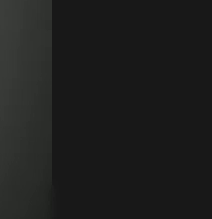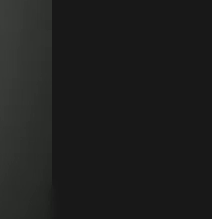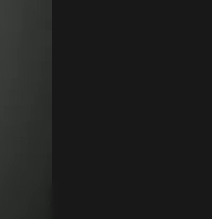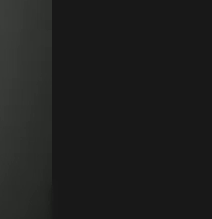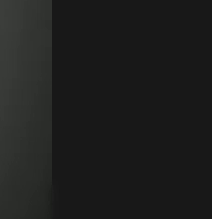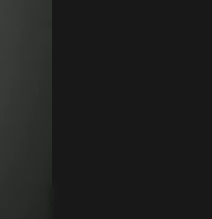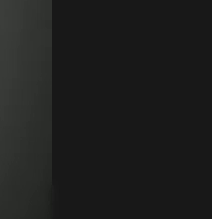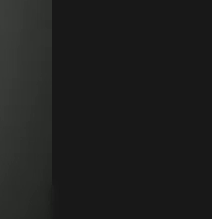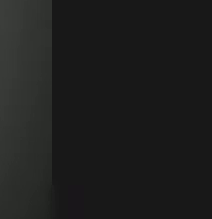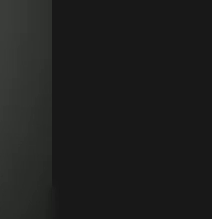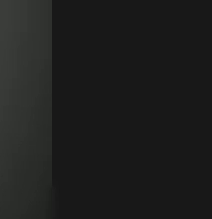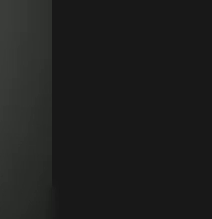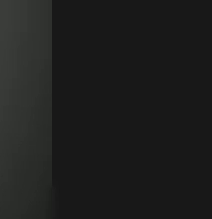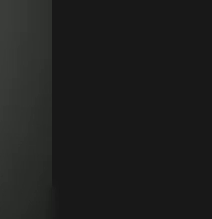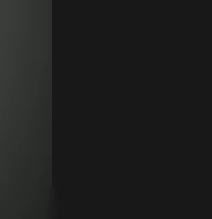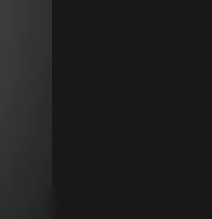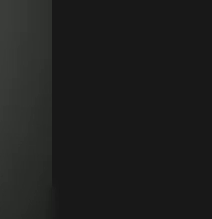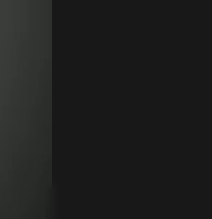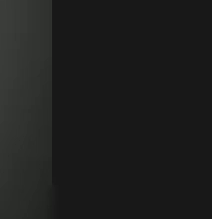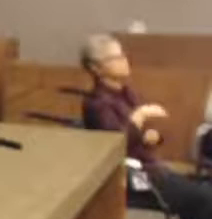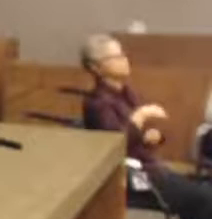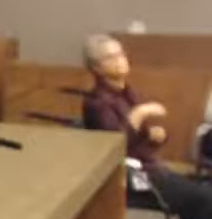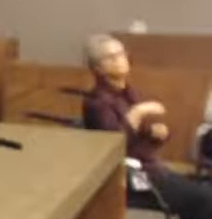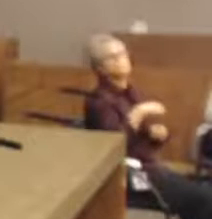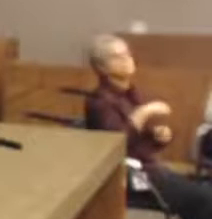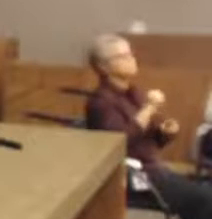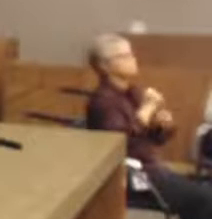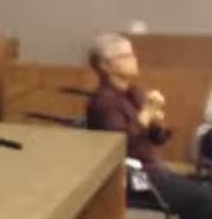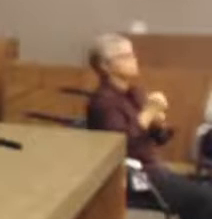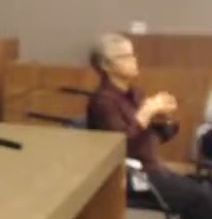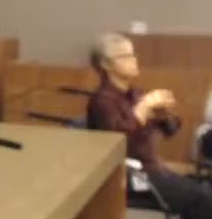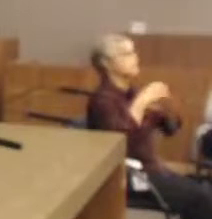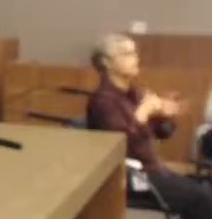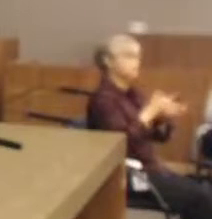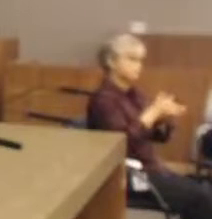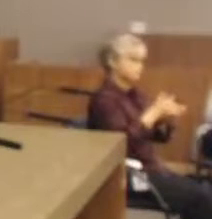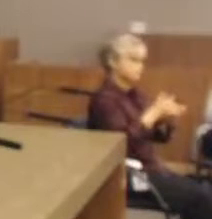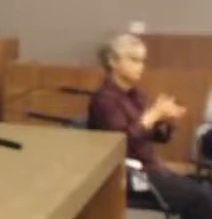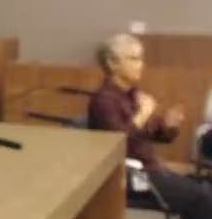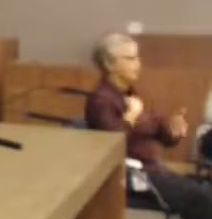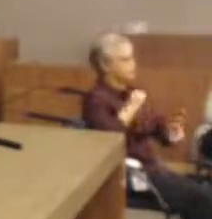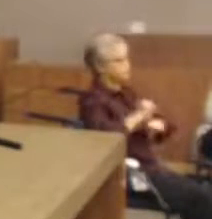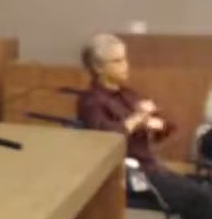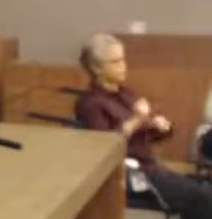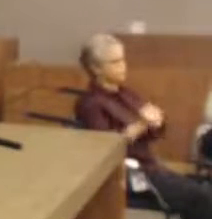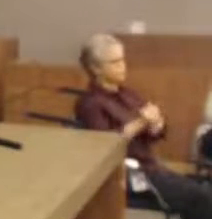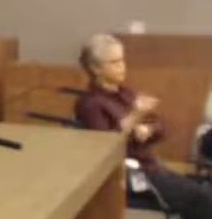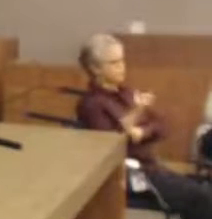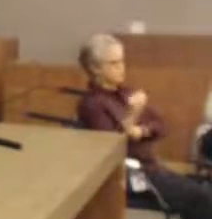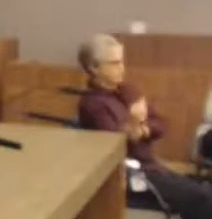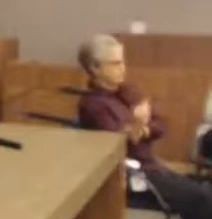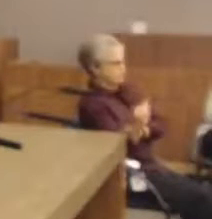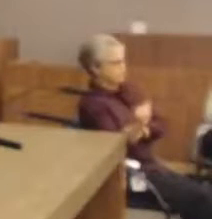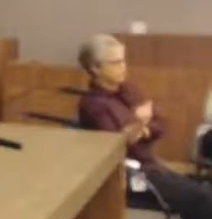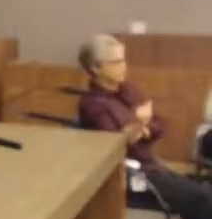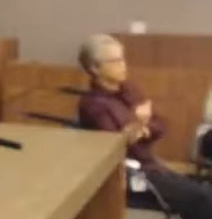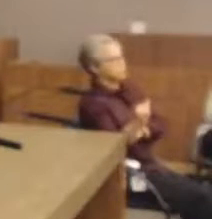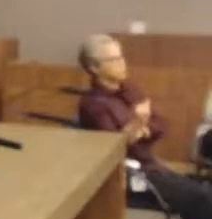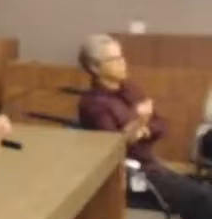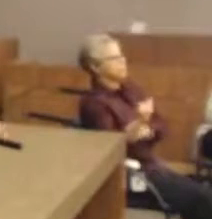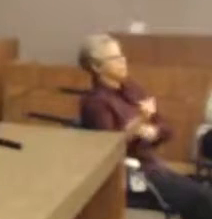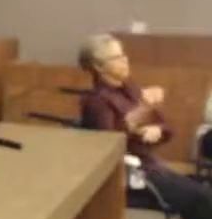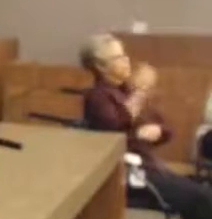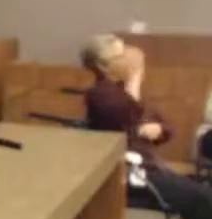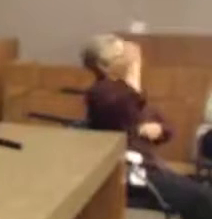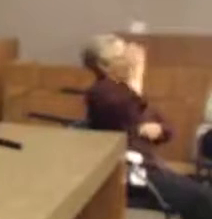doing some consulting with our district attorneys on their cases when they have questions about why would this victim be responding this way? Why